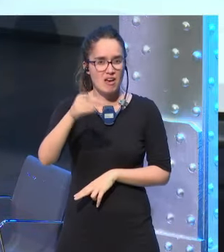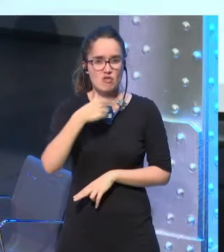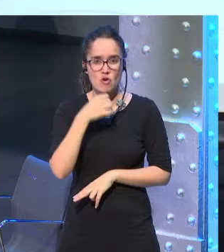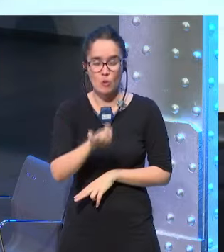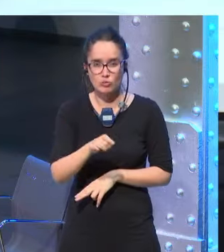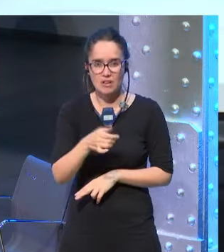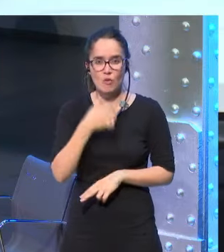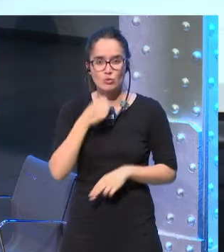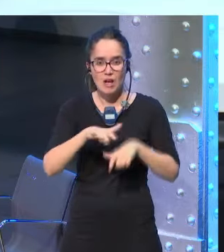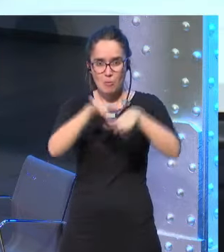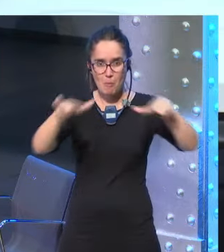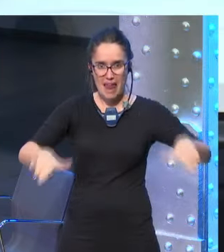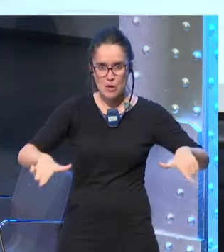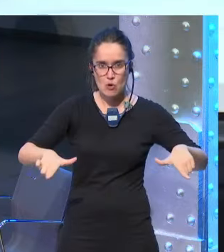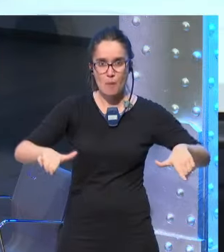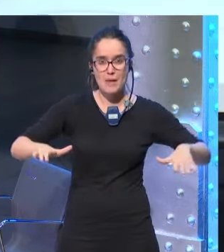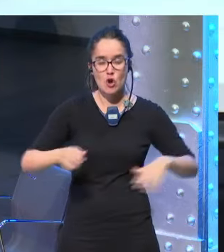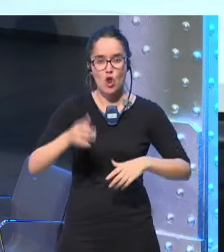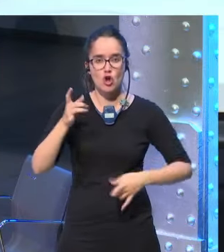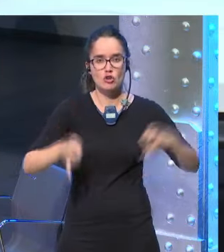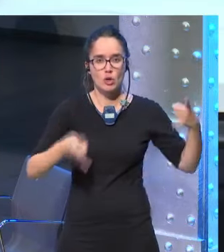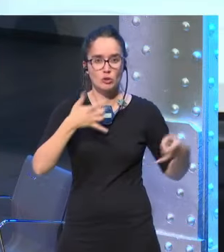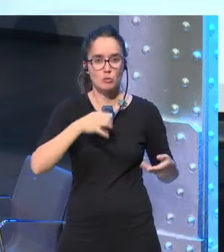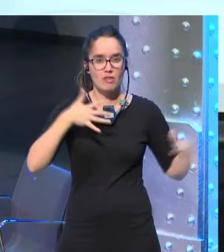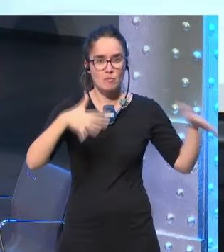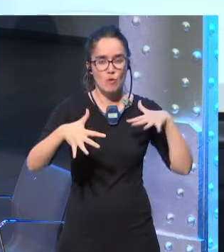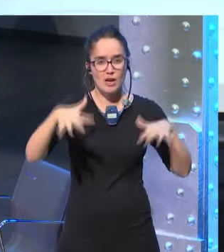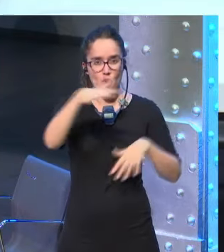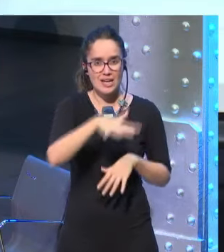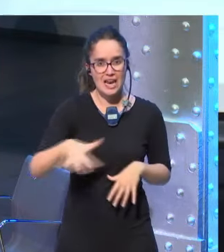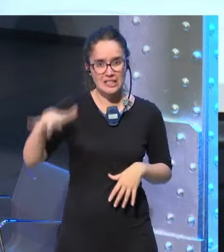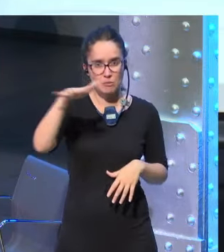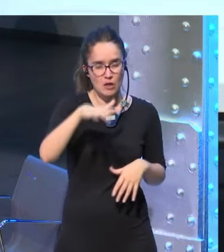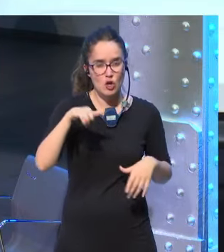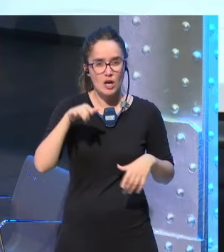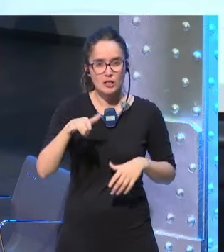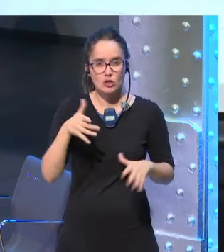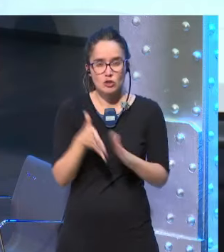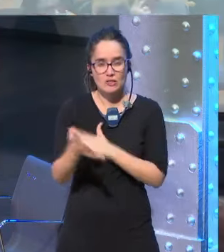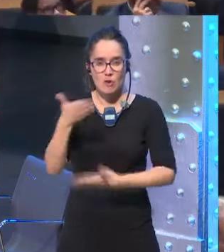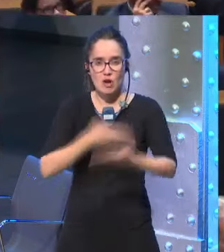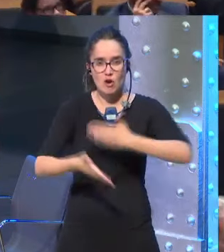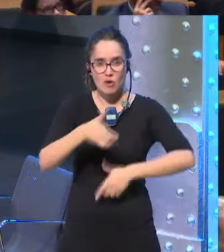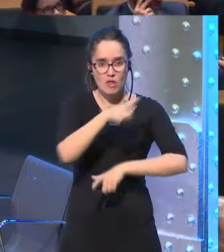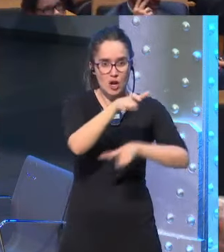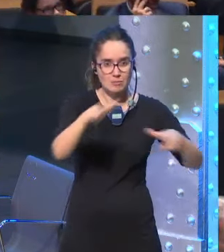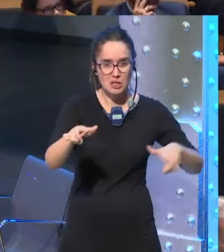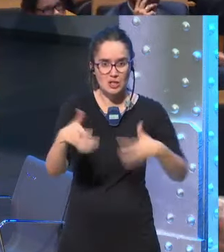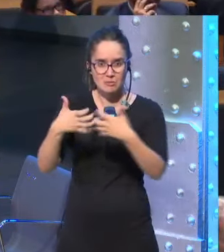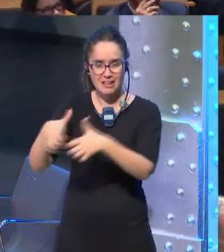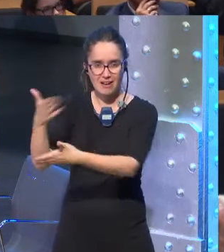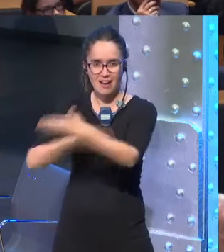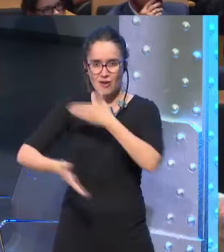put something in space, wait till the under comes, etc. This is also man-machine collaboration. The robots only really place the parts and cut the